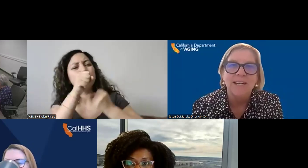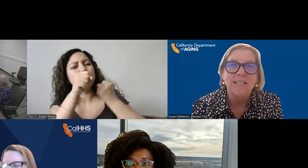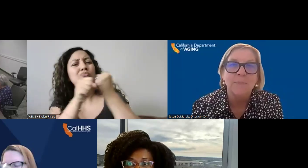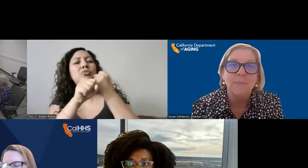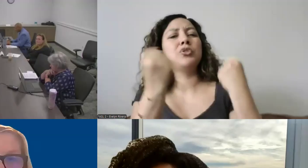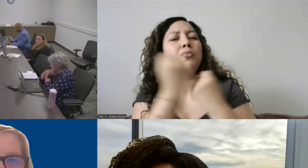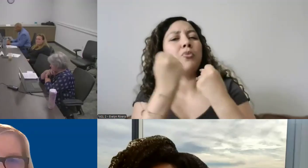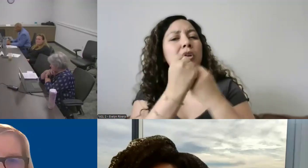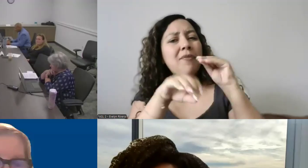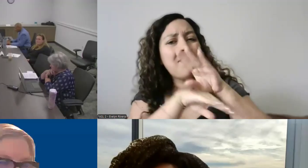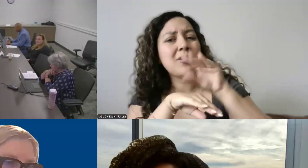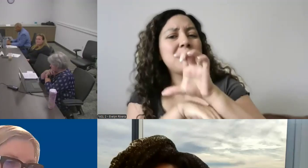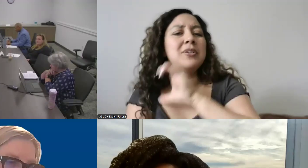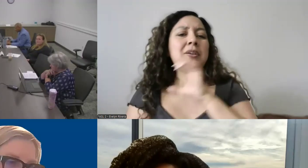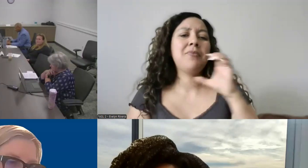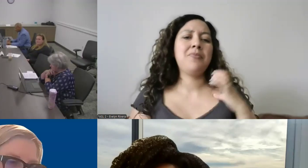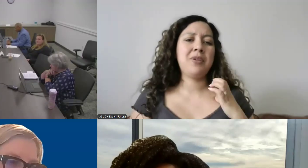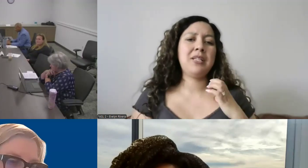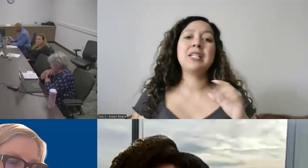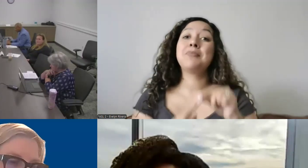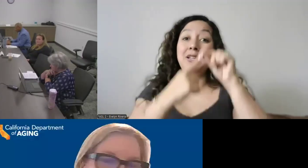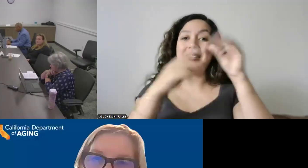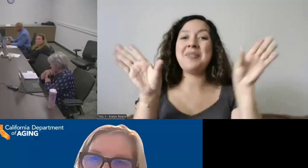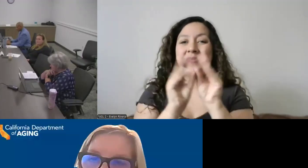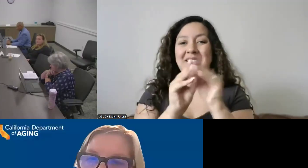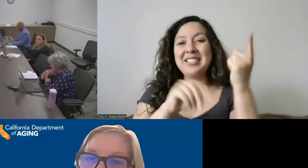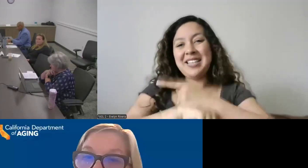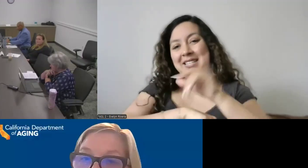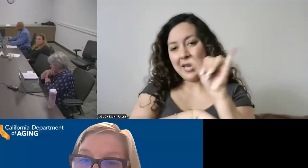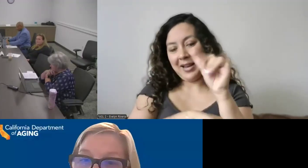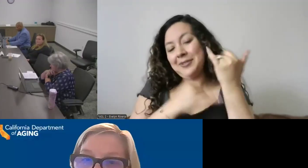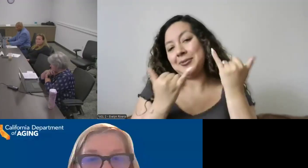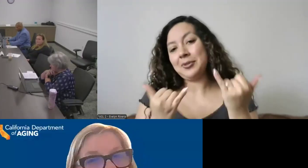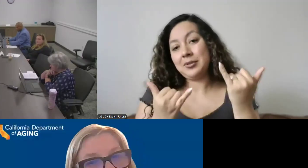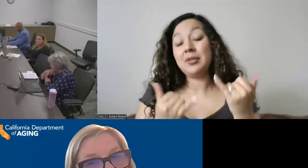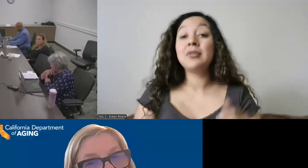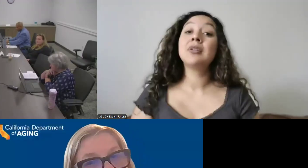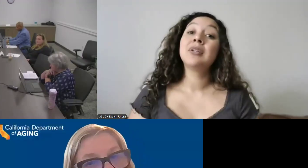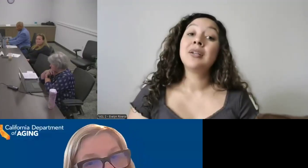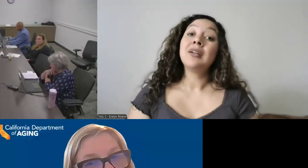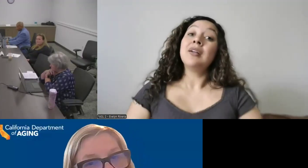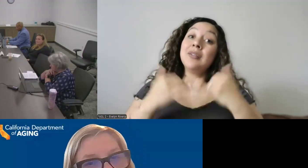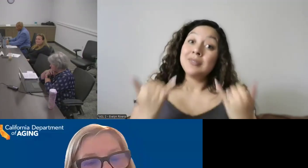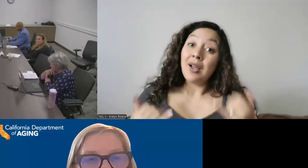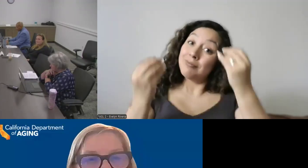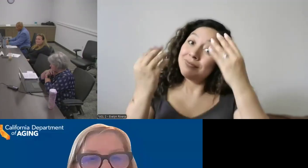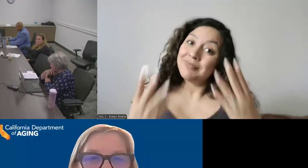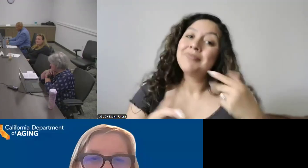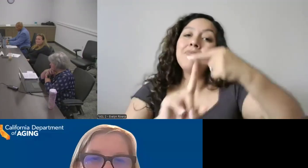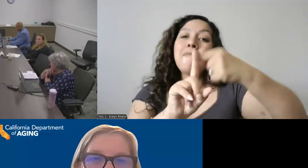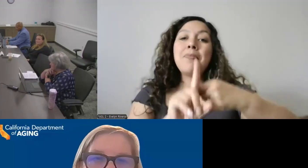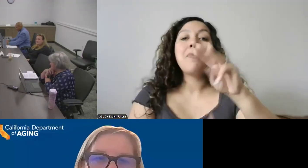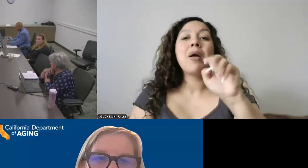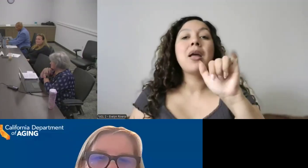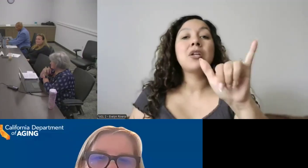committee, and especially on meeting days like today. May is also, I don't know if this is a celebration, but May is